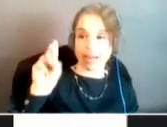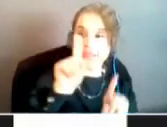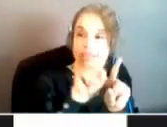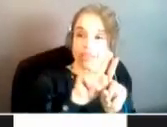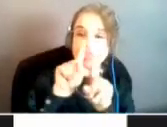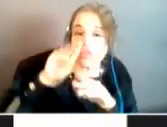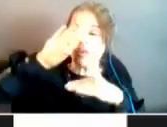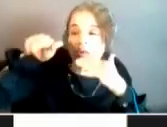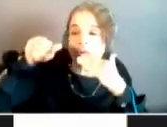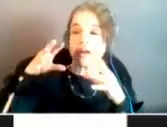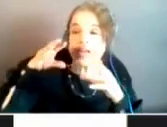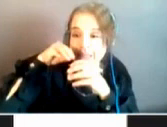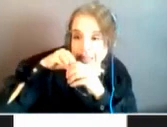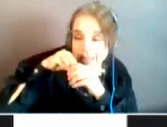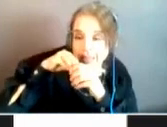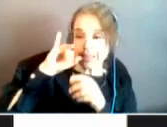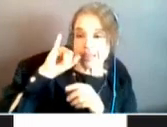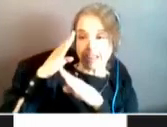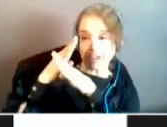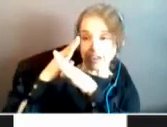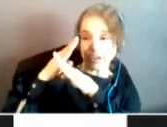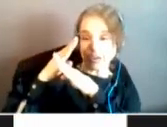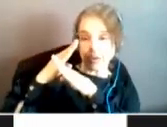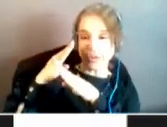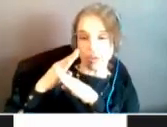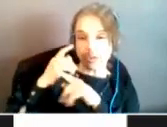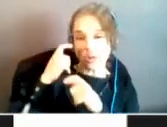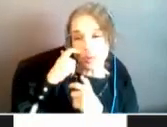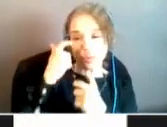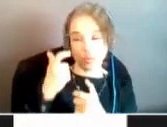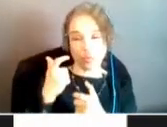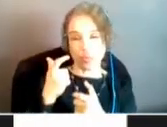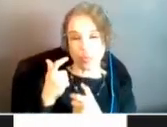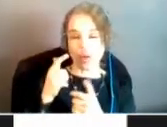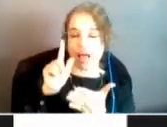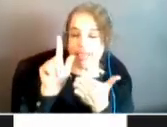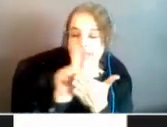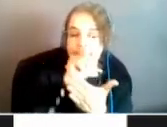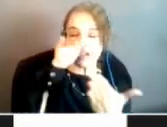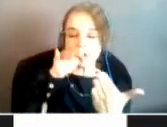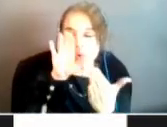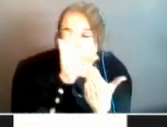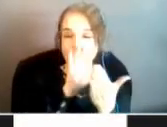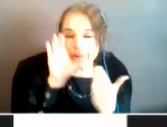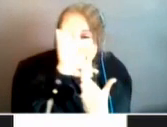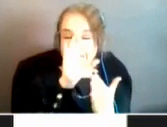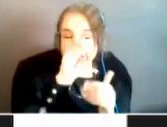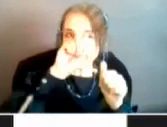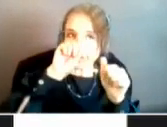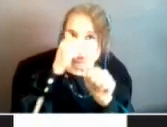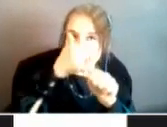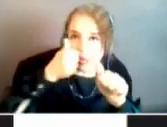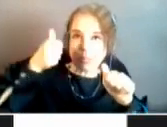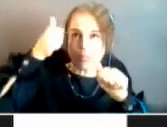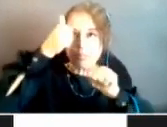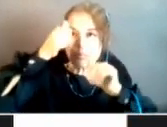the included interventions that they were looking at when they did a literature search, the primary care-based